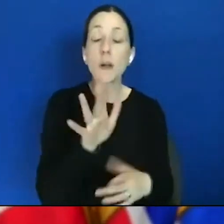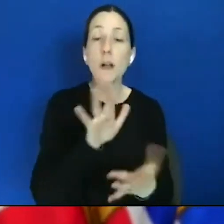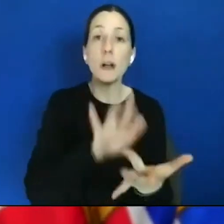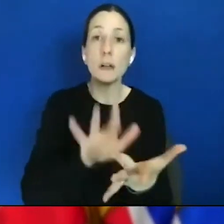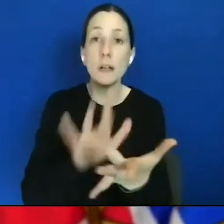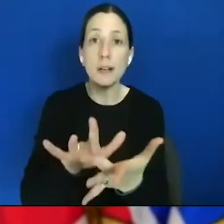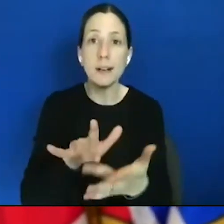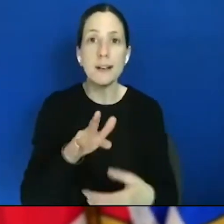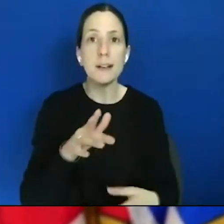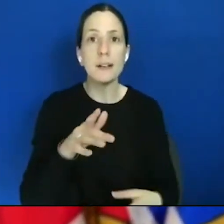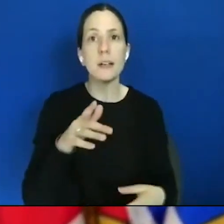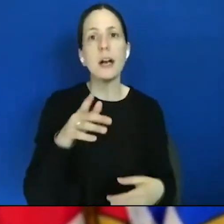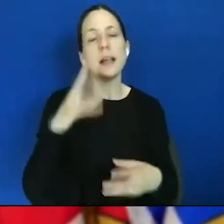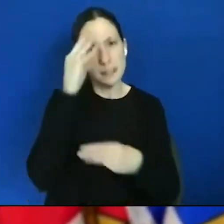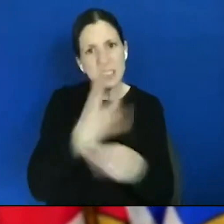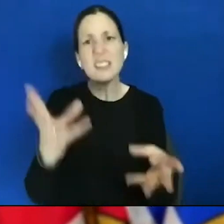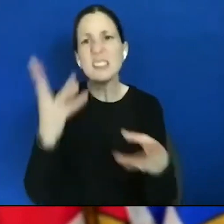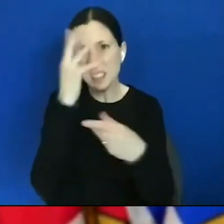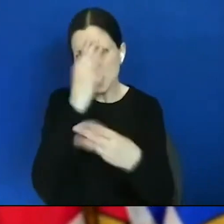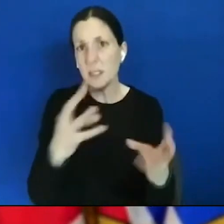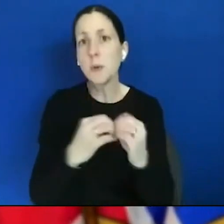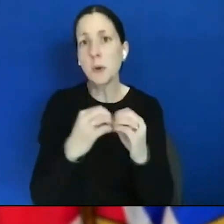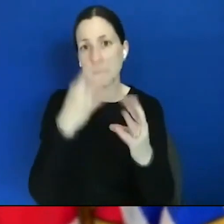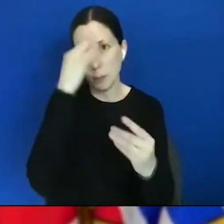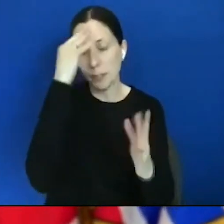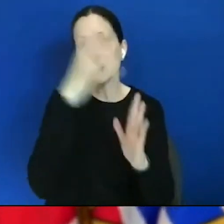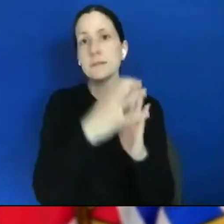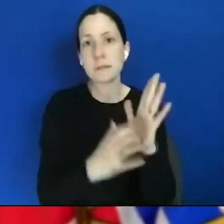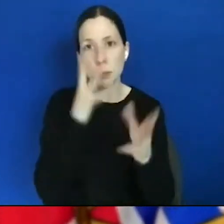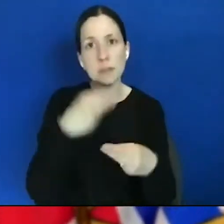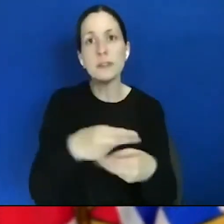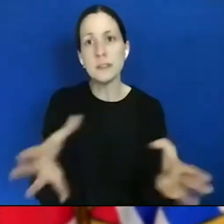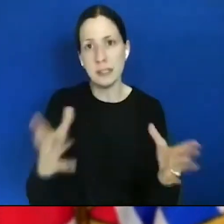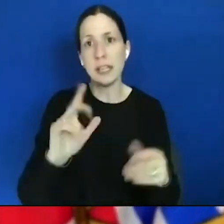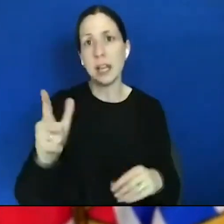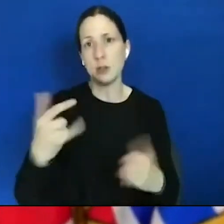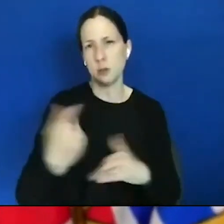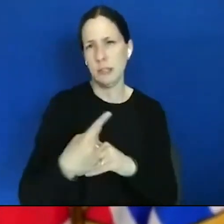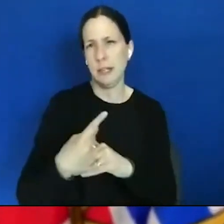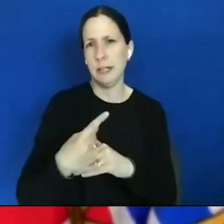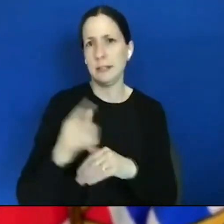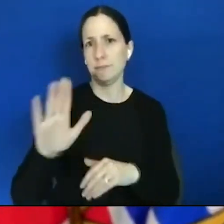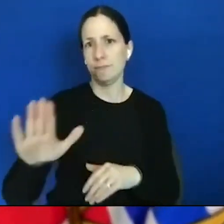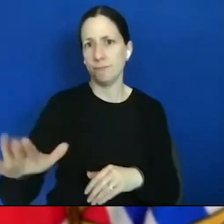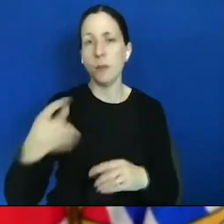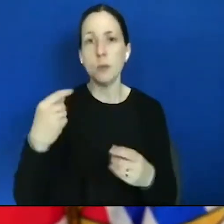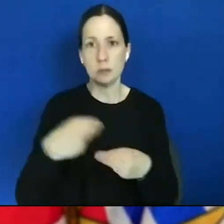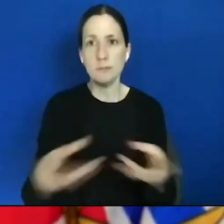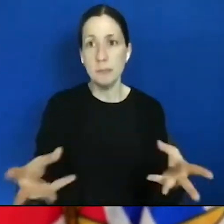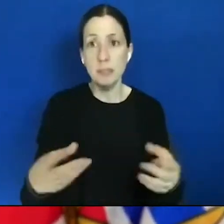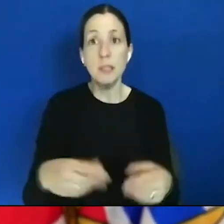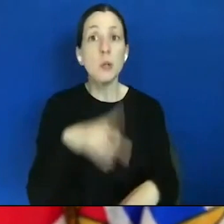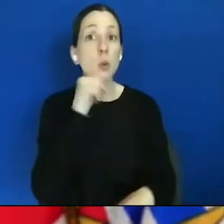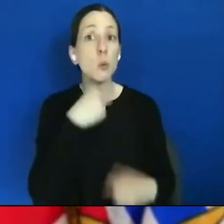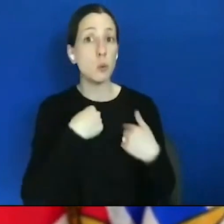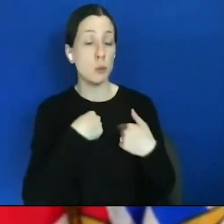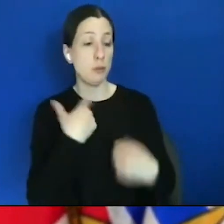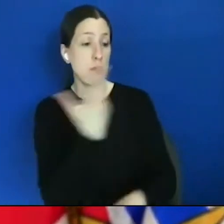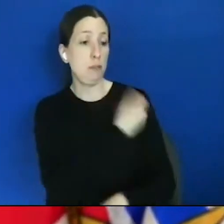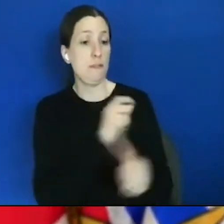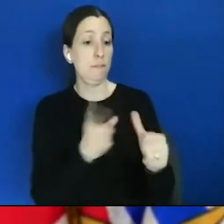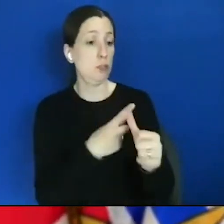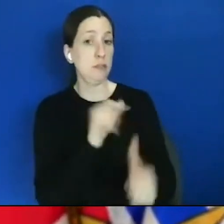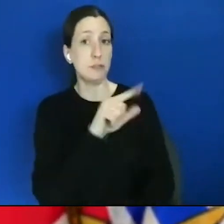information starting later today about the details of that, and everybody who received AstraZeneca will need to make